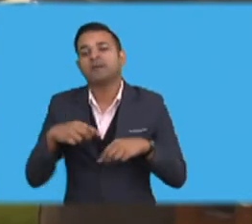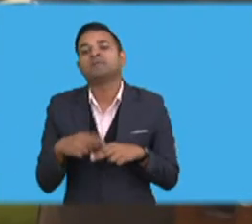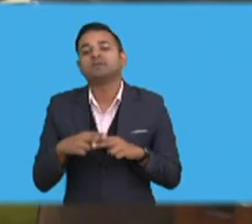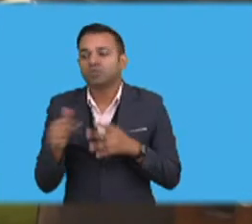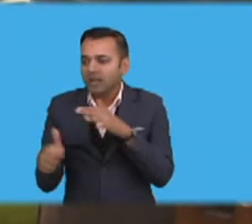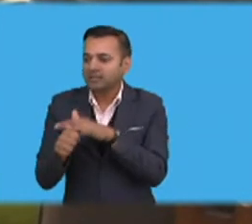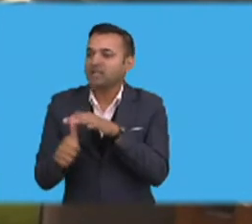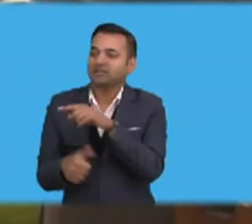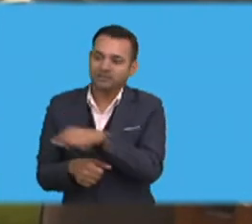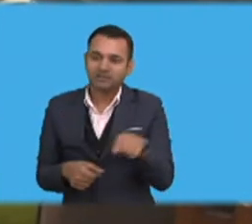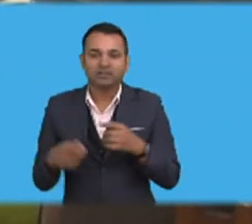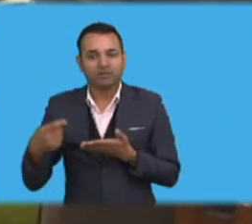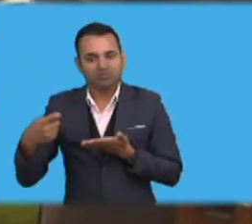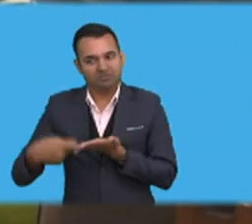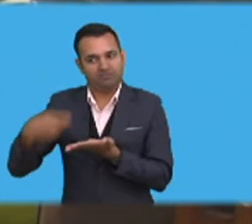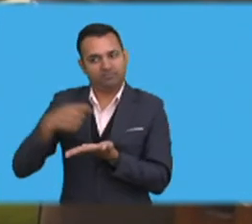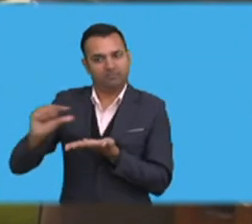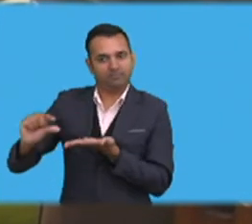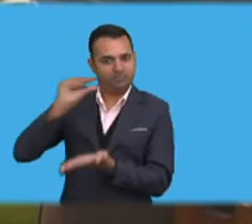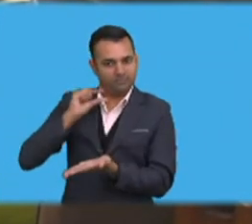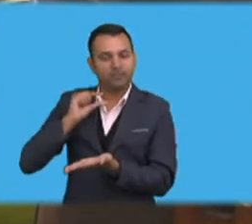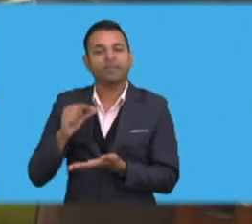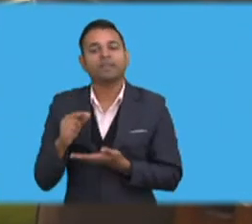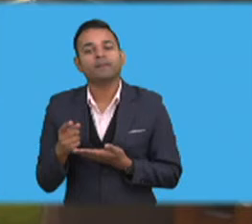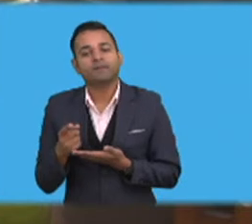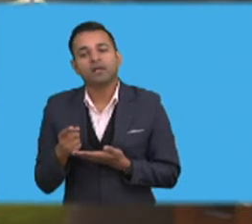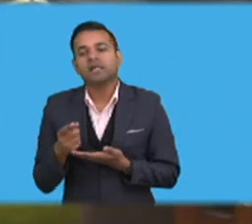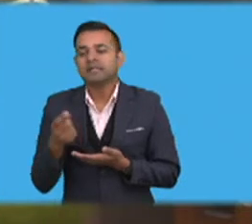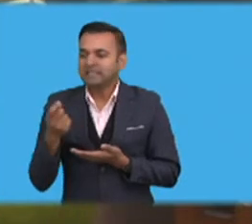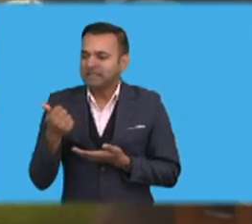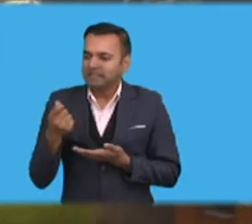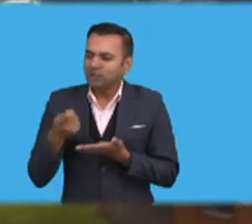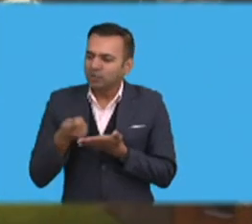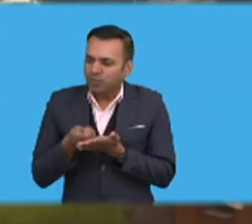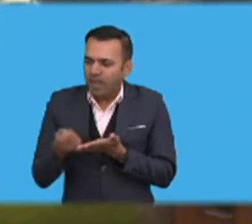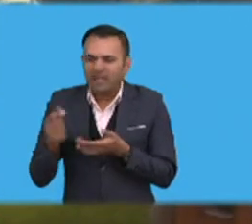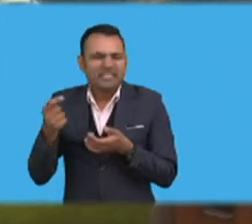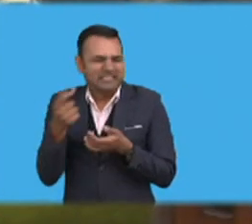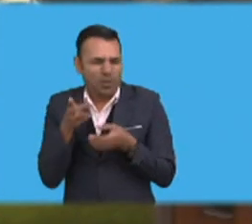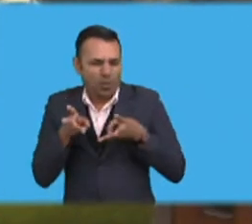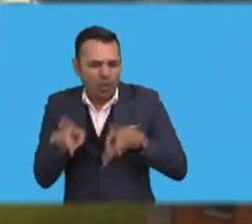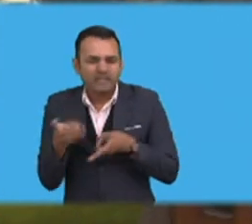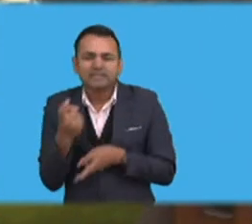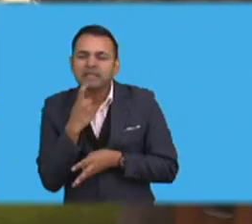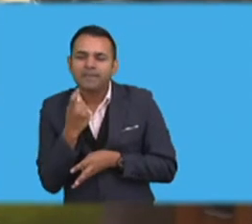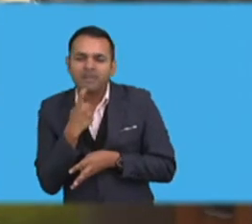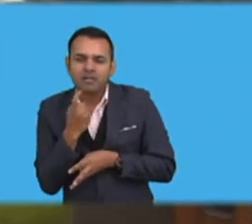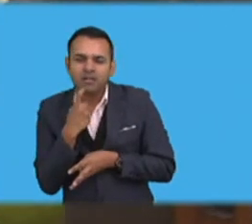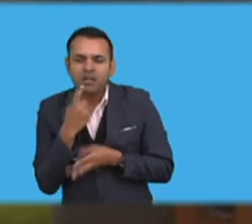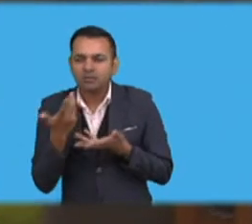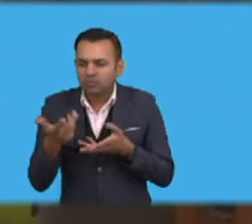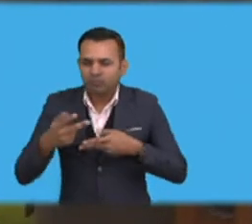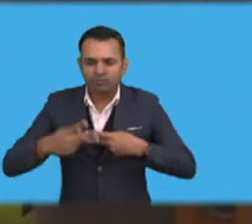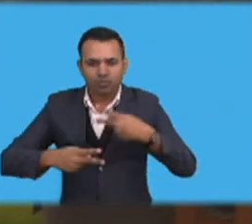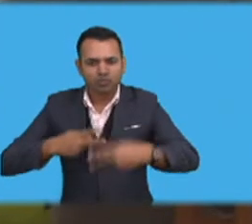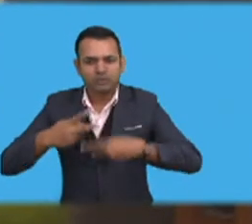reasonable amount obtained with minimal cost and through a simple, streamlined administration process and of course with the absence of